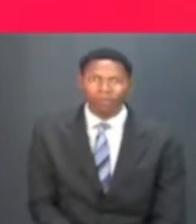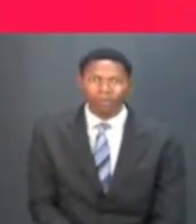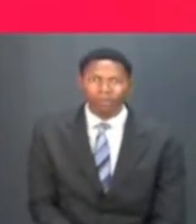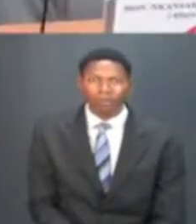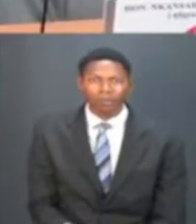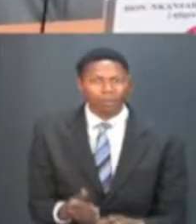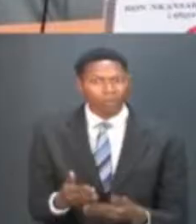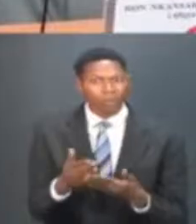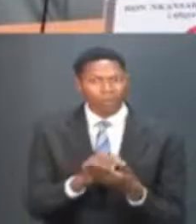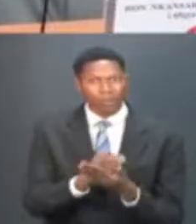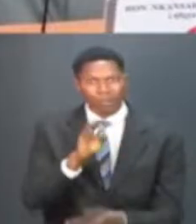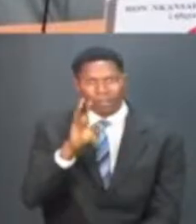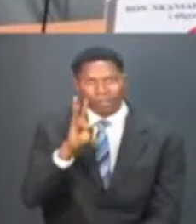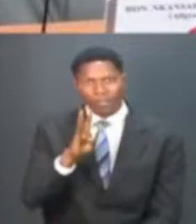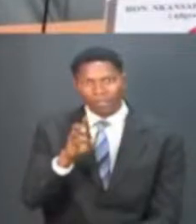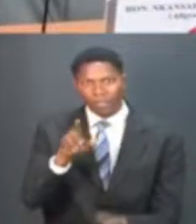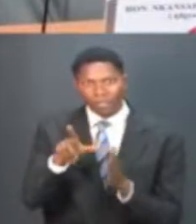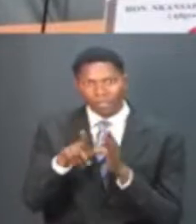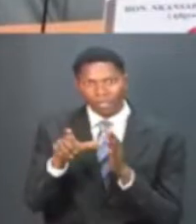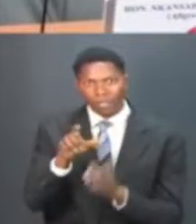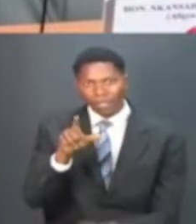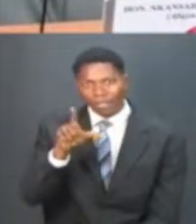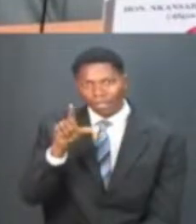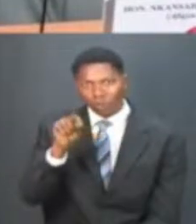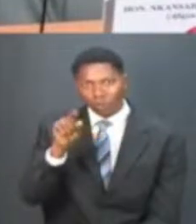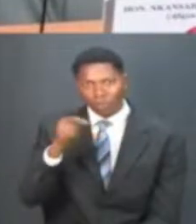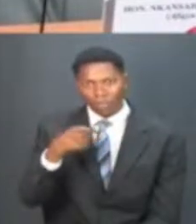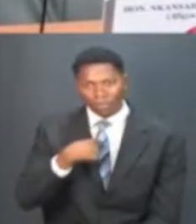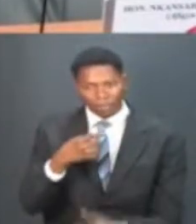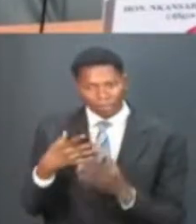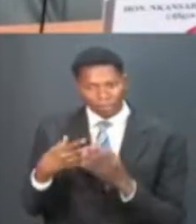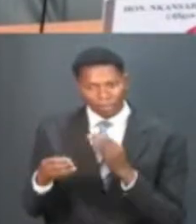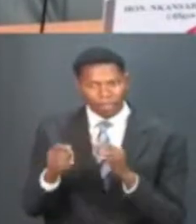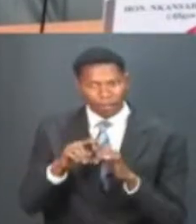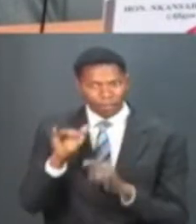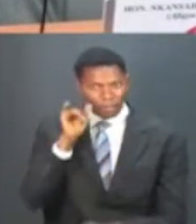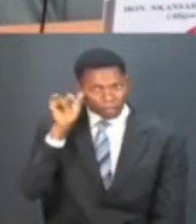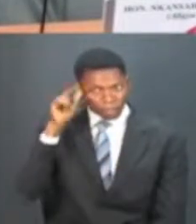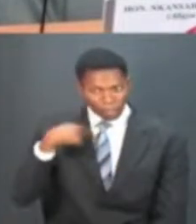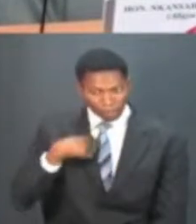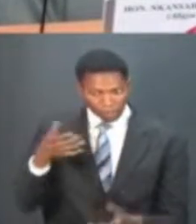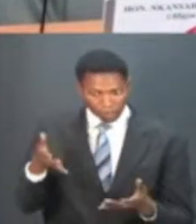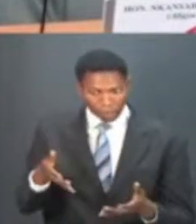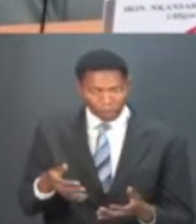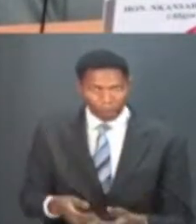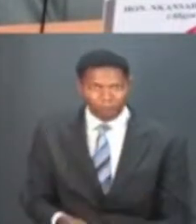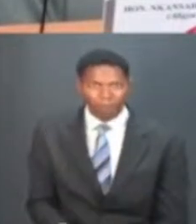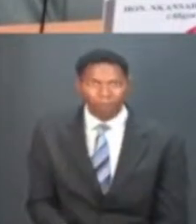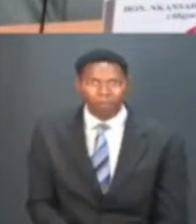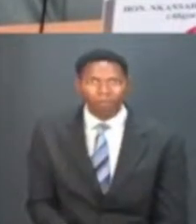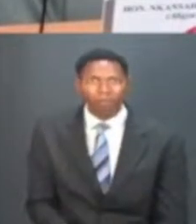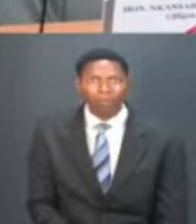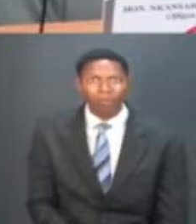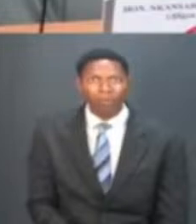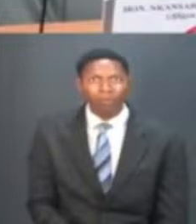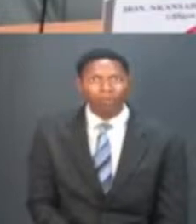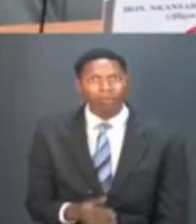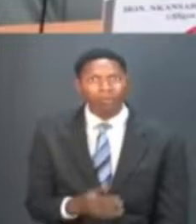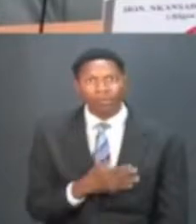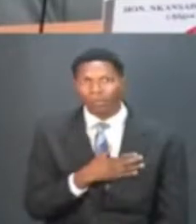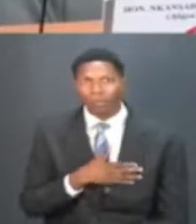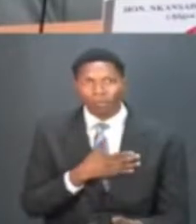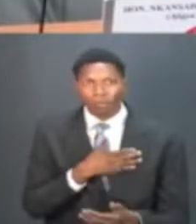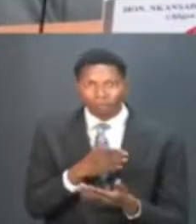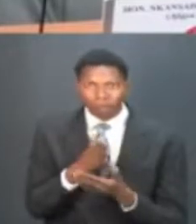Page 6, item 20. I've been marked absent, but I was here yesterday. So if they can be corrected, I'll be